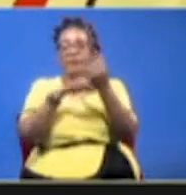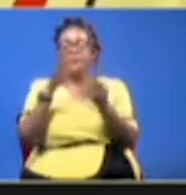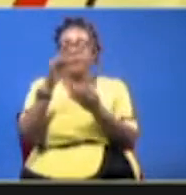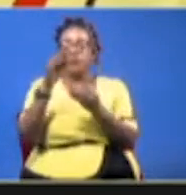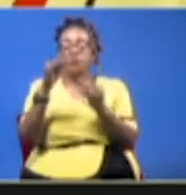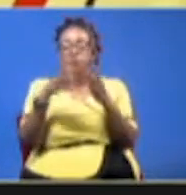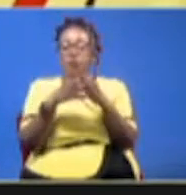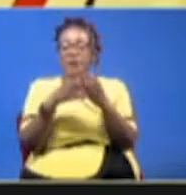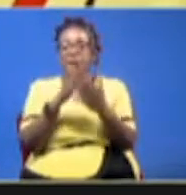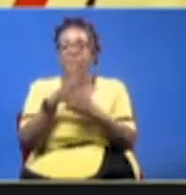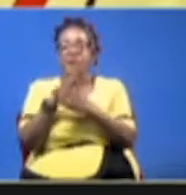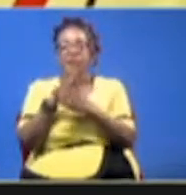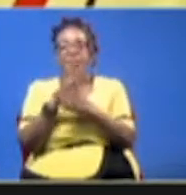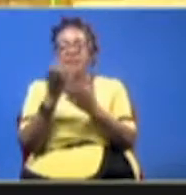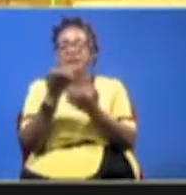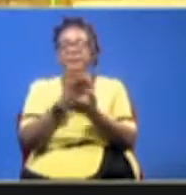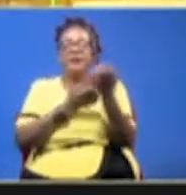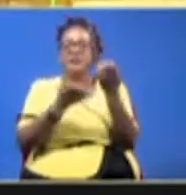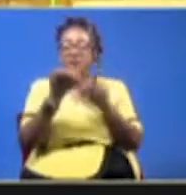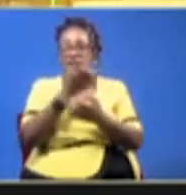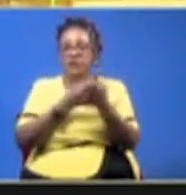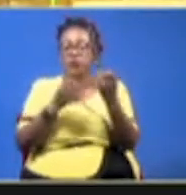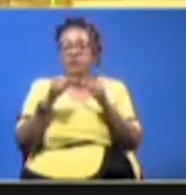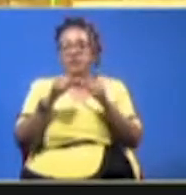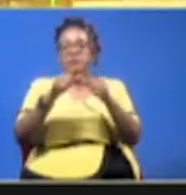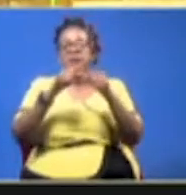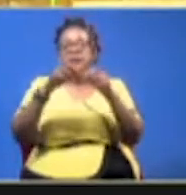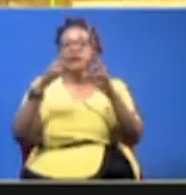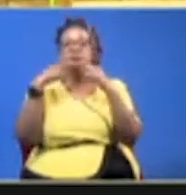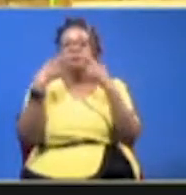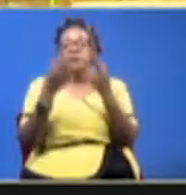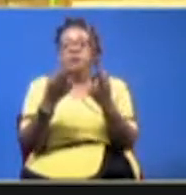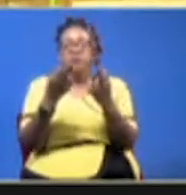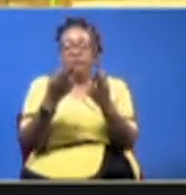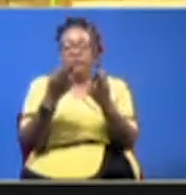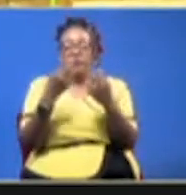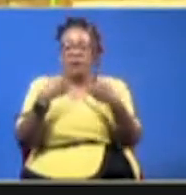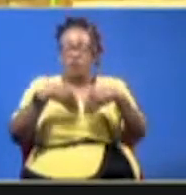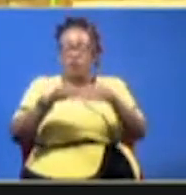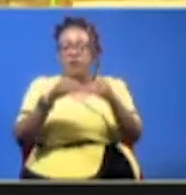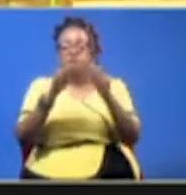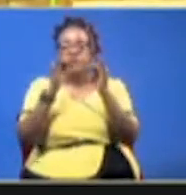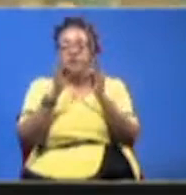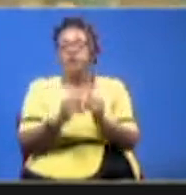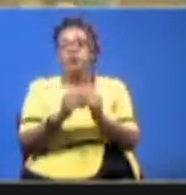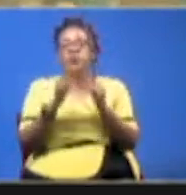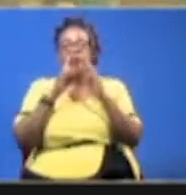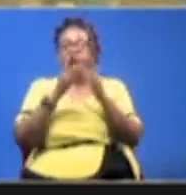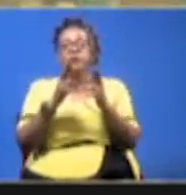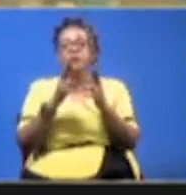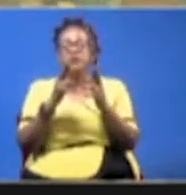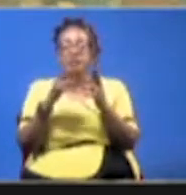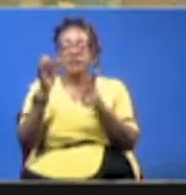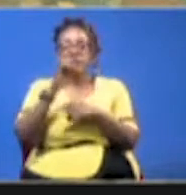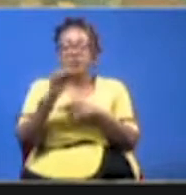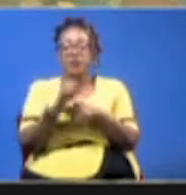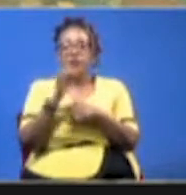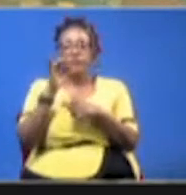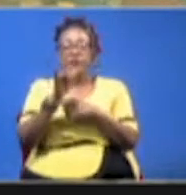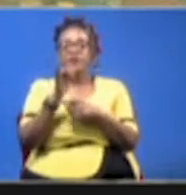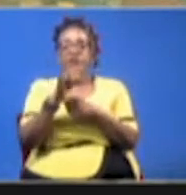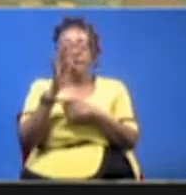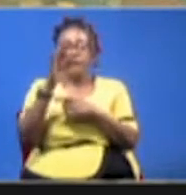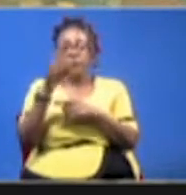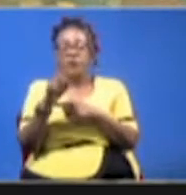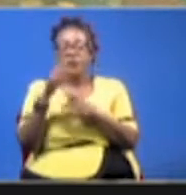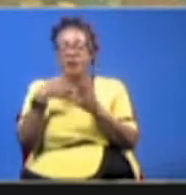and medium enterprises into sustainability reporting in accordance to the new reporting standards of IFRS S1